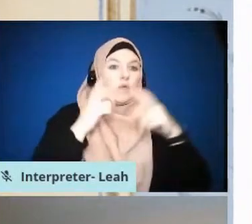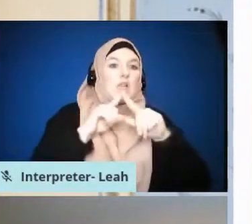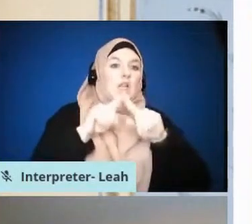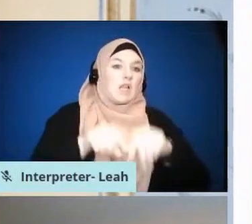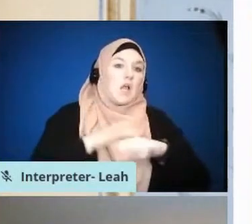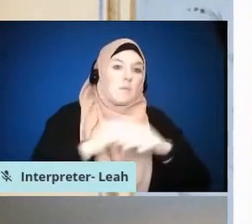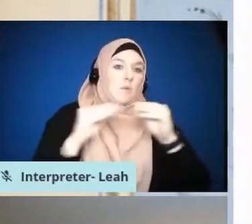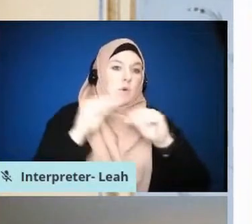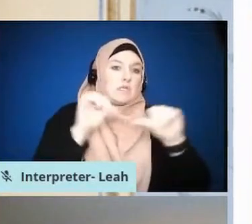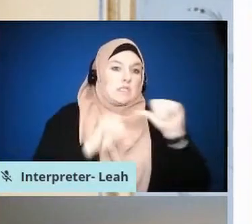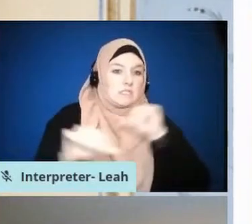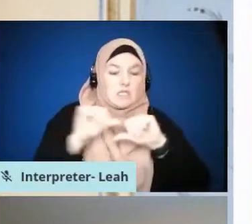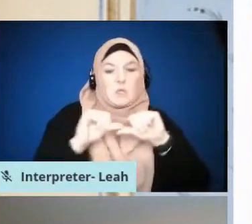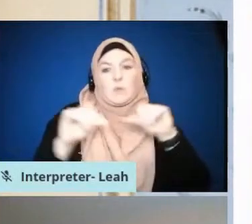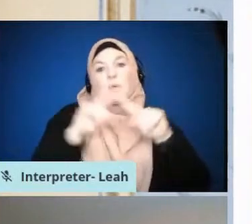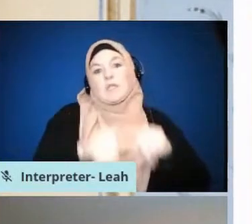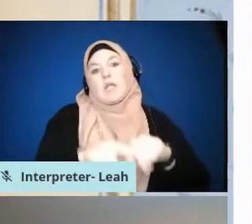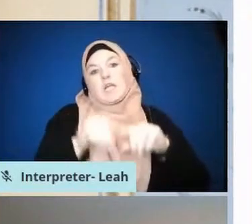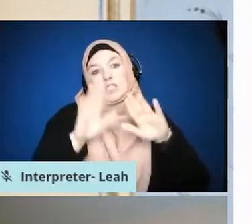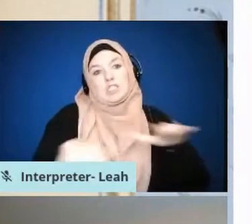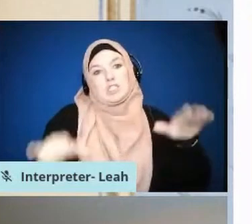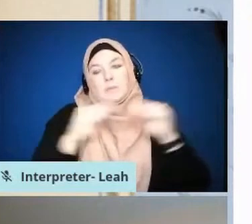on science, rely more on